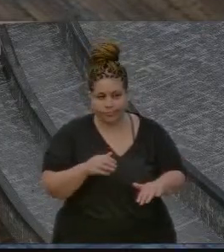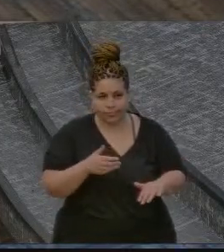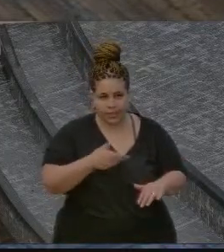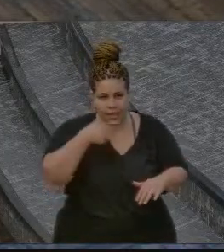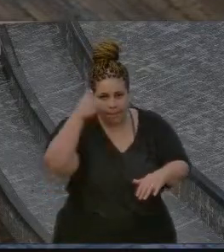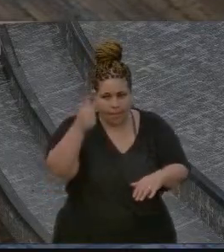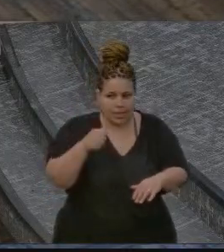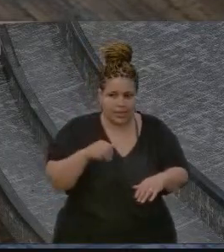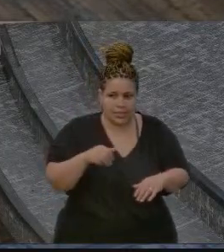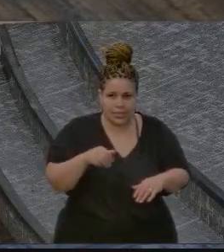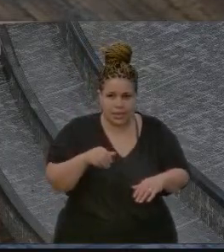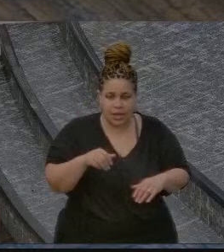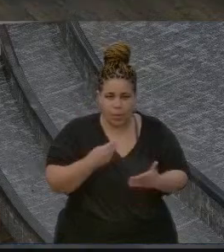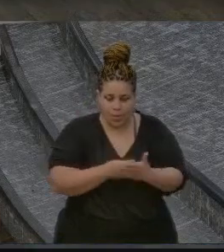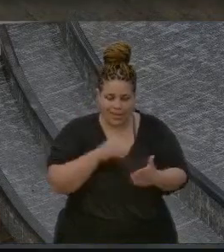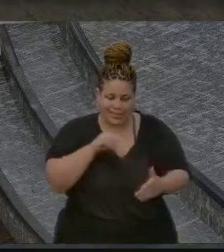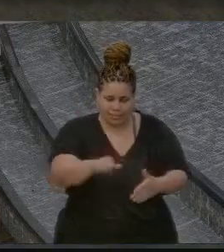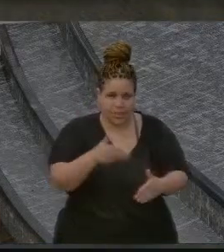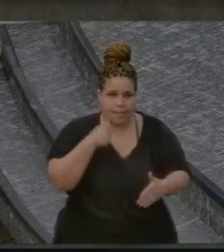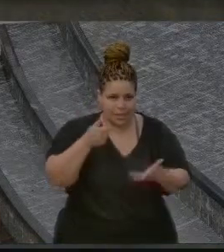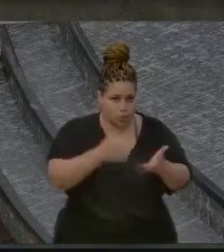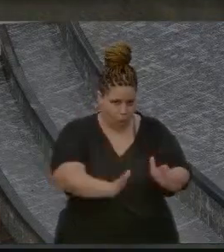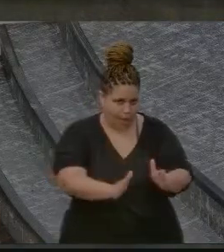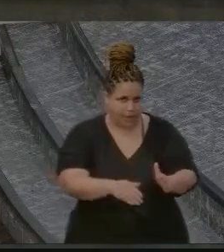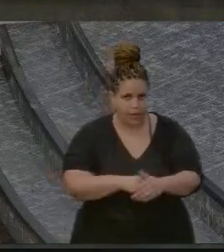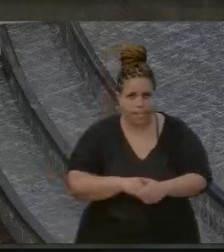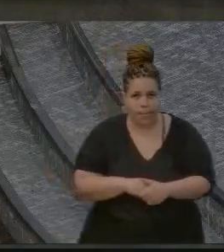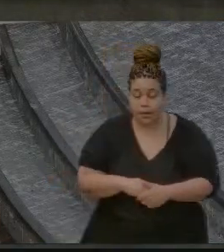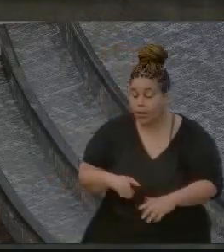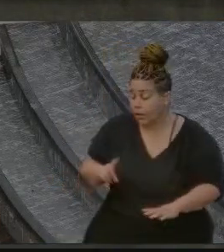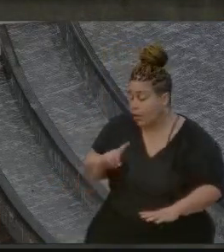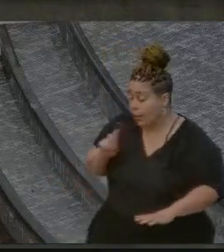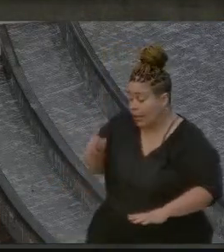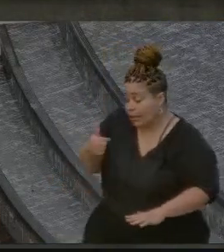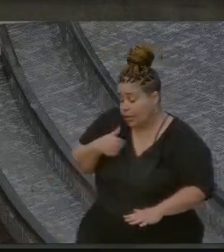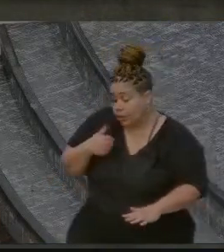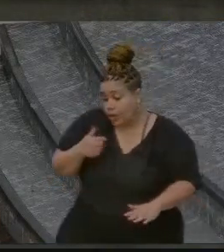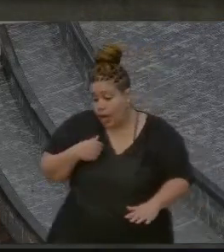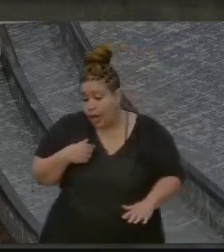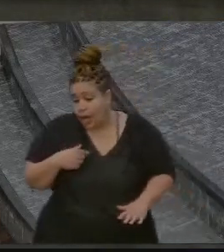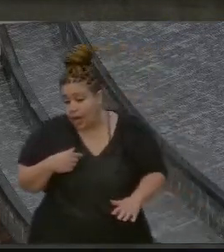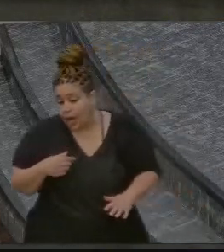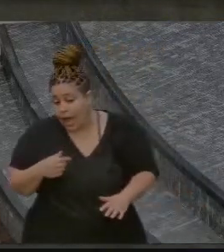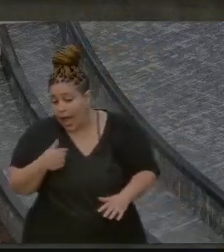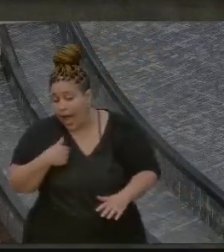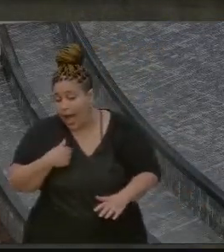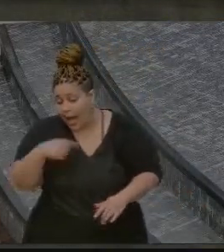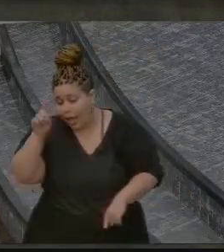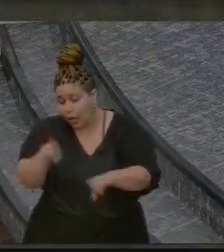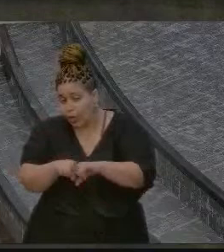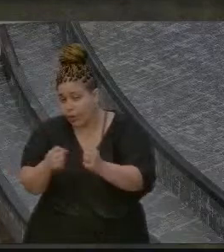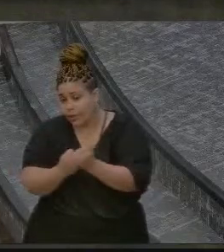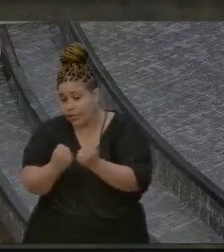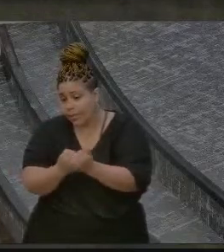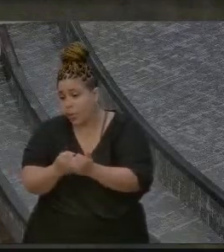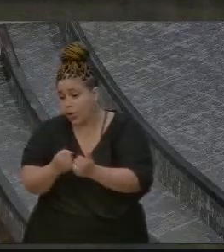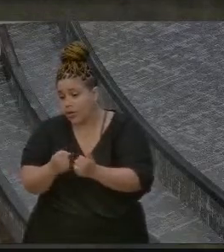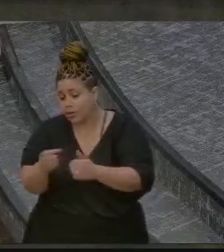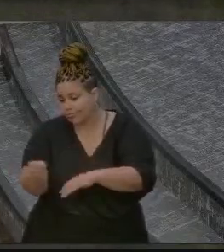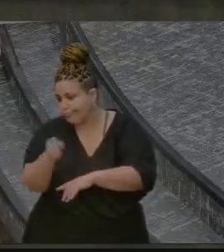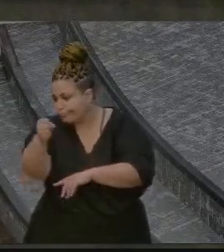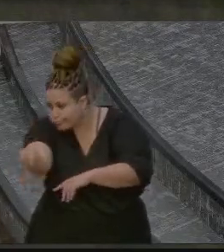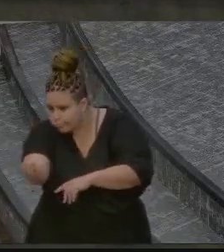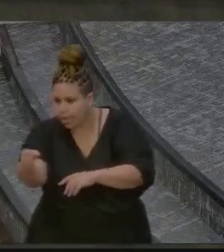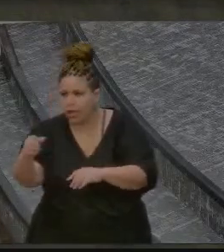And so I want to make sure that I am absolutely in favor of the supports that we're putting in our schools for our children, because